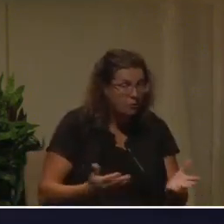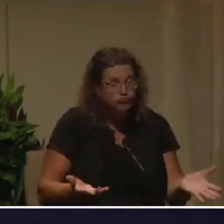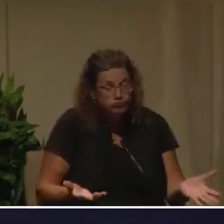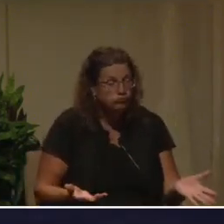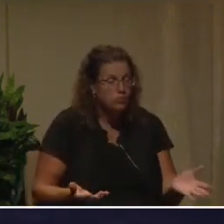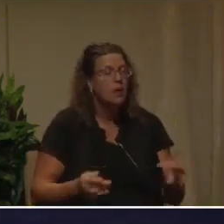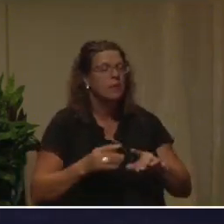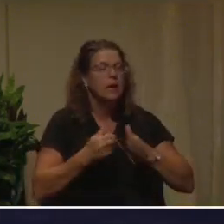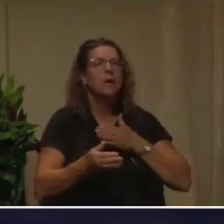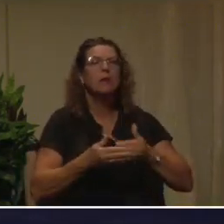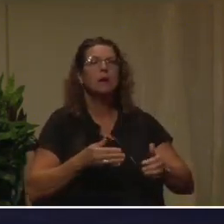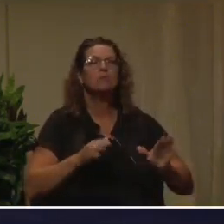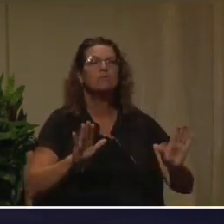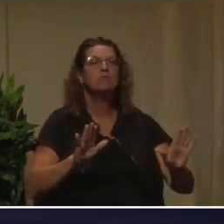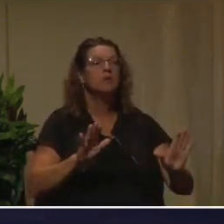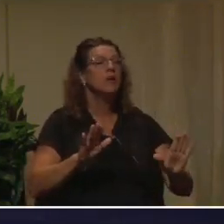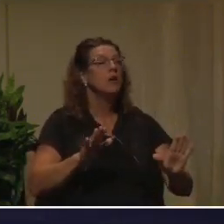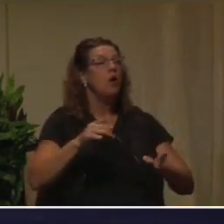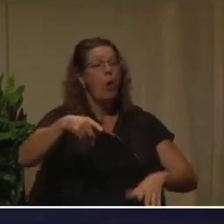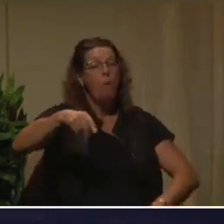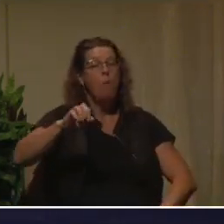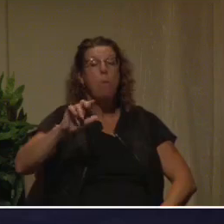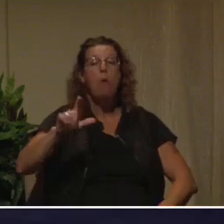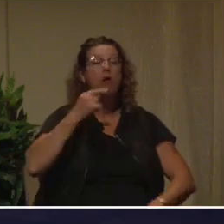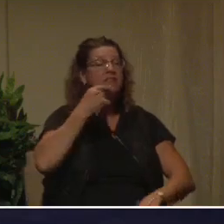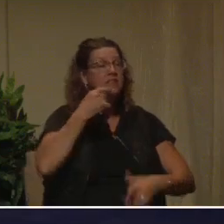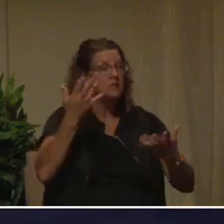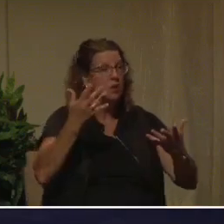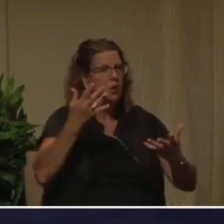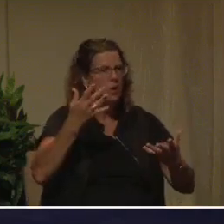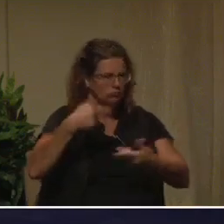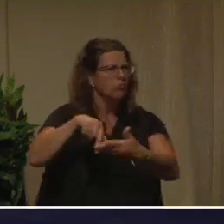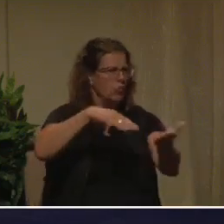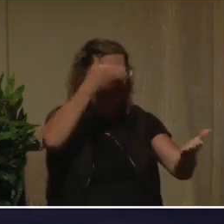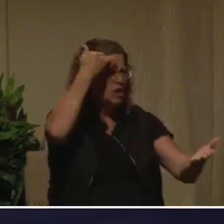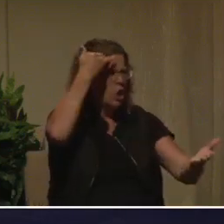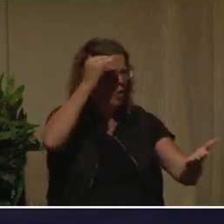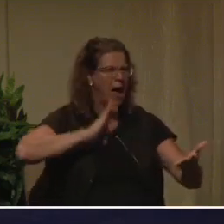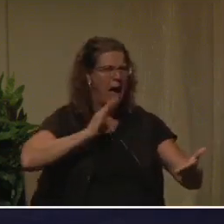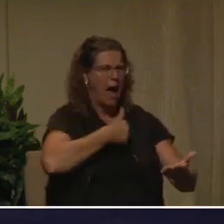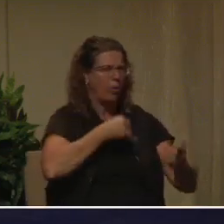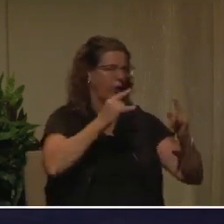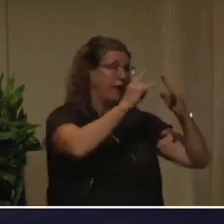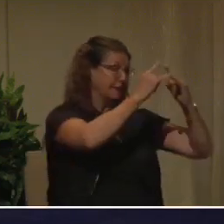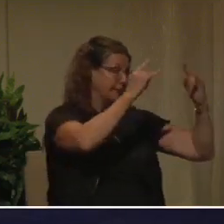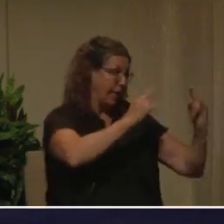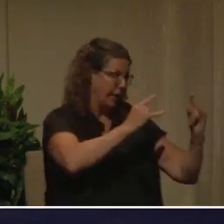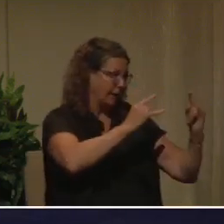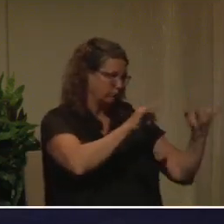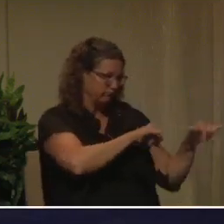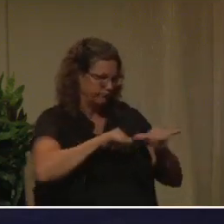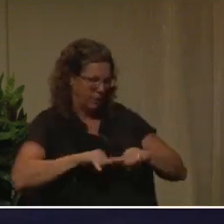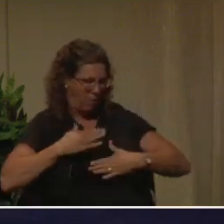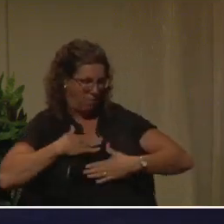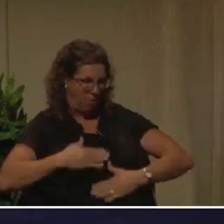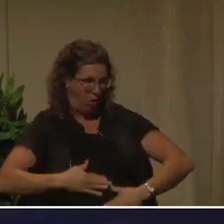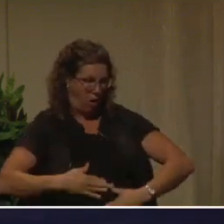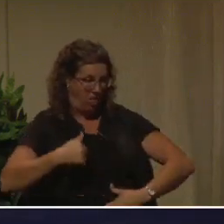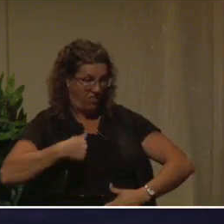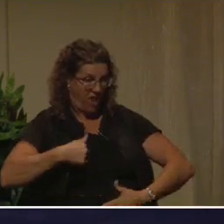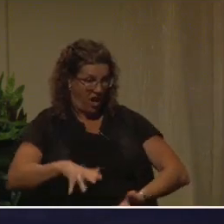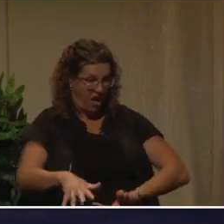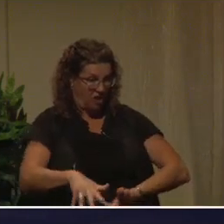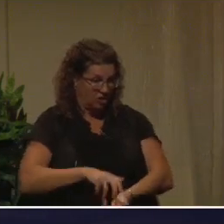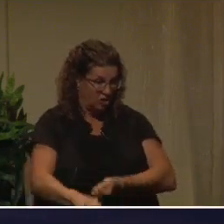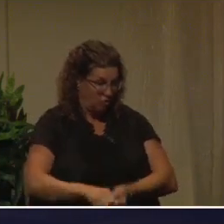we know that if the earthly tent we live in is destroyed, we have a